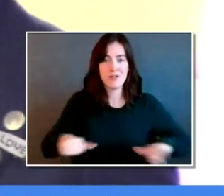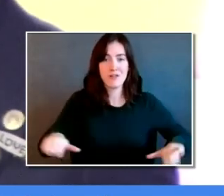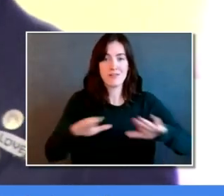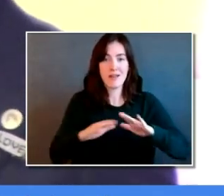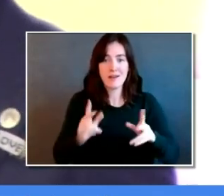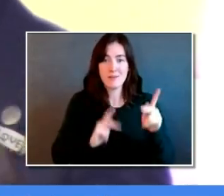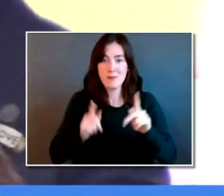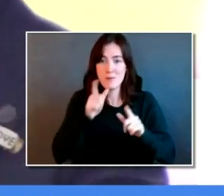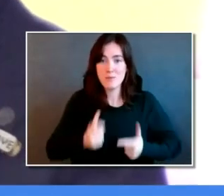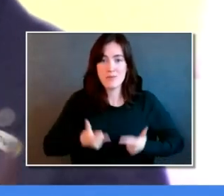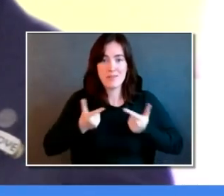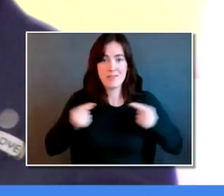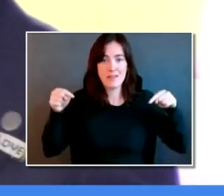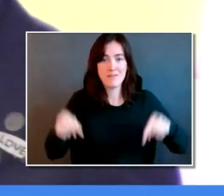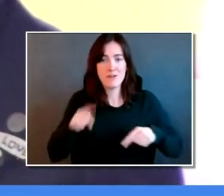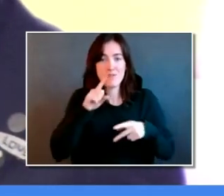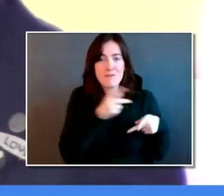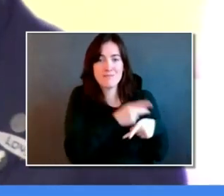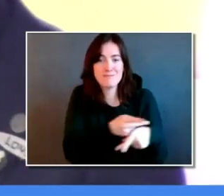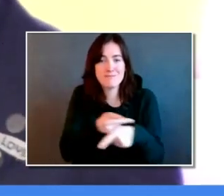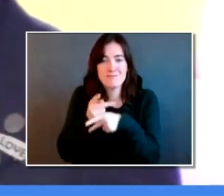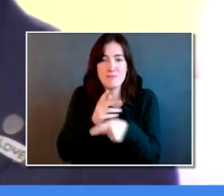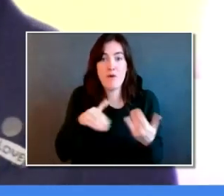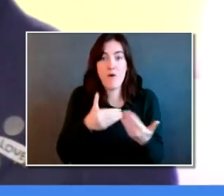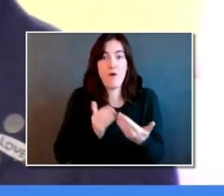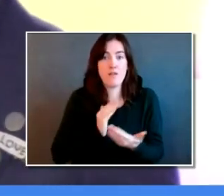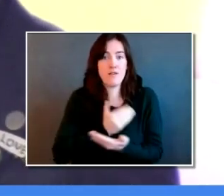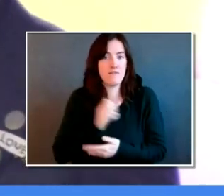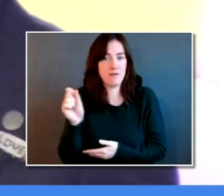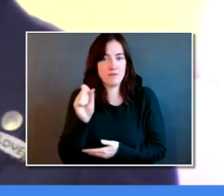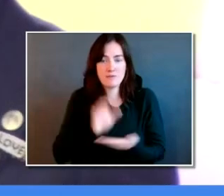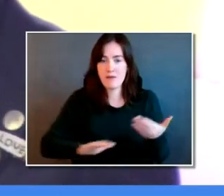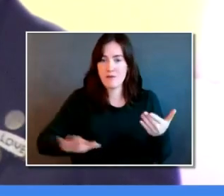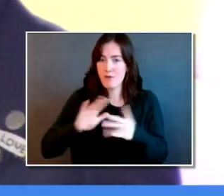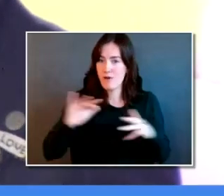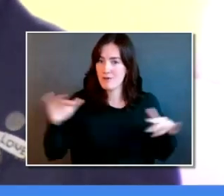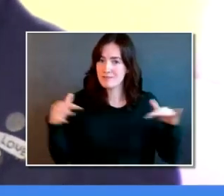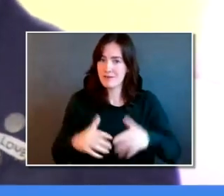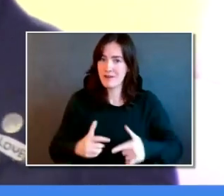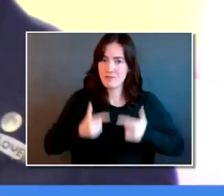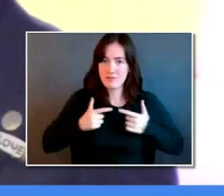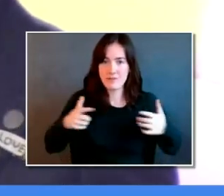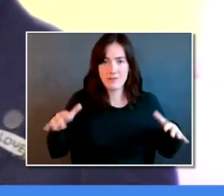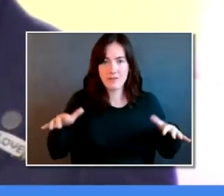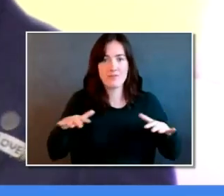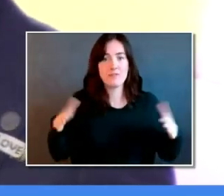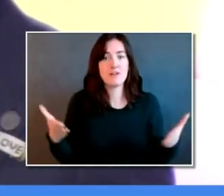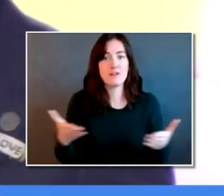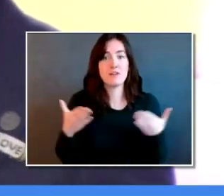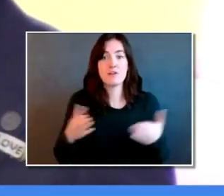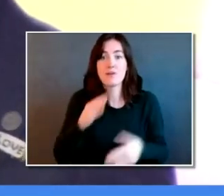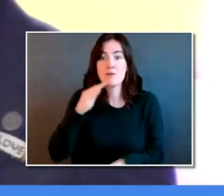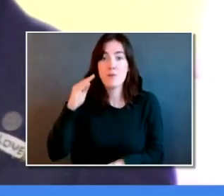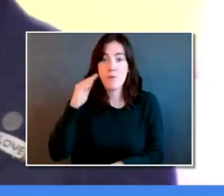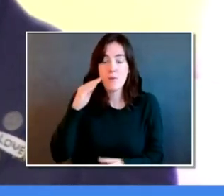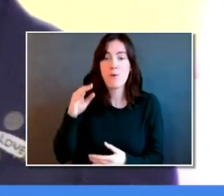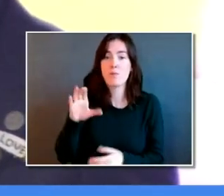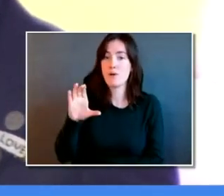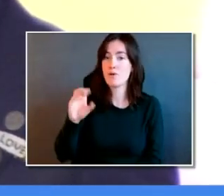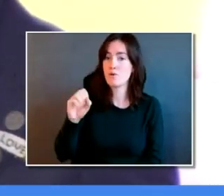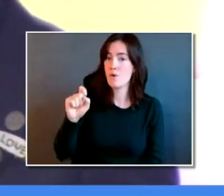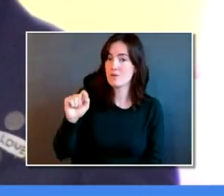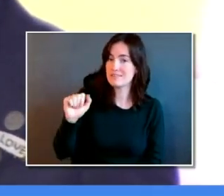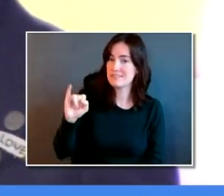this land, all of our Seattle colleges gathers. That is the traditional homes of the Coast Salish people, the traditional homes in